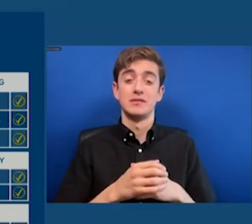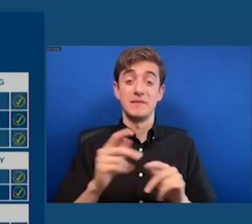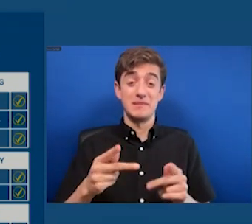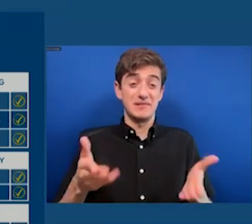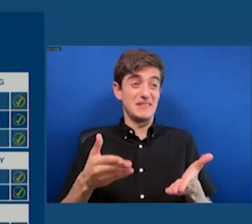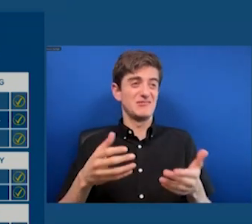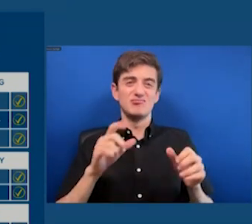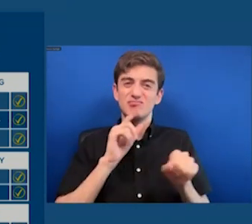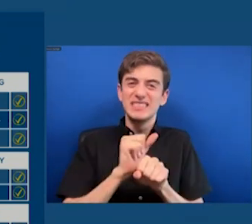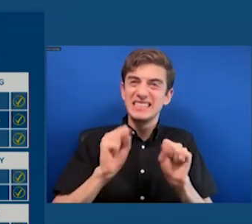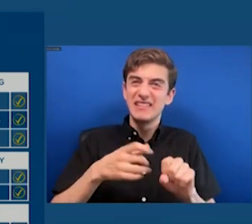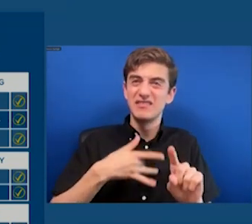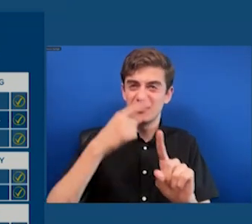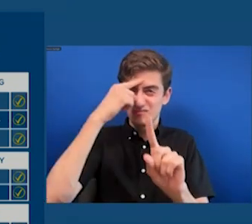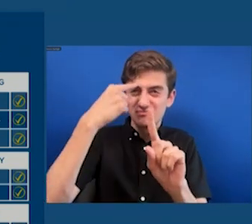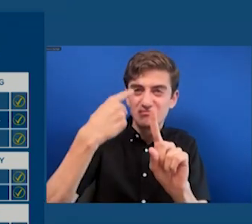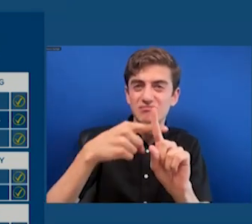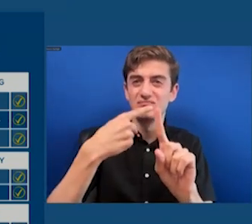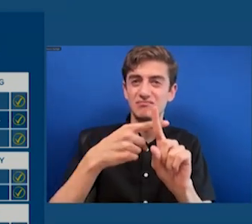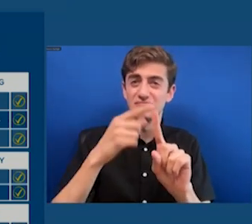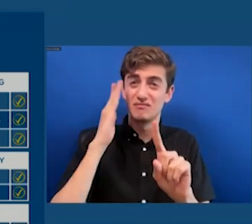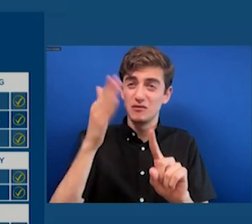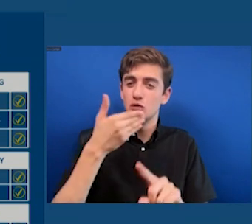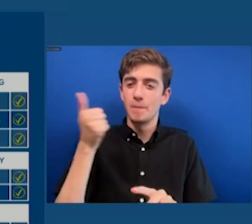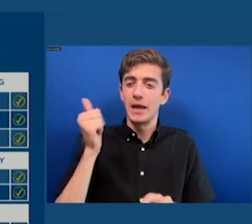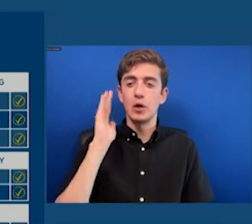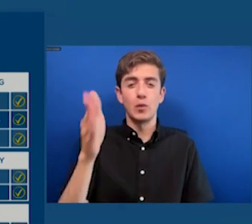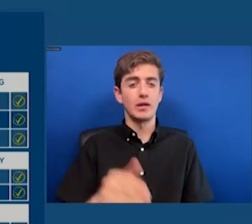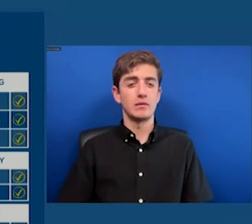ahead. We'll continue working day in and day out